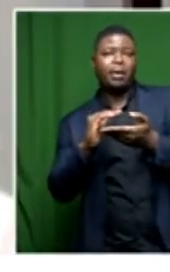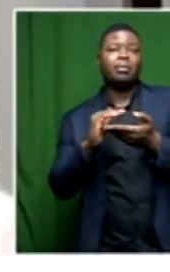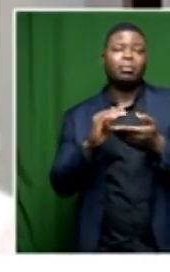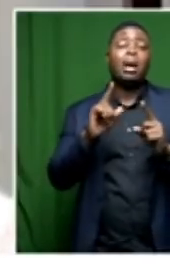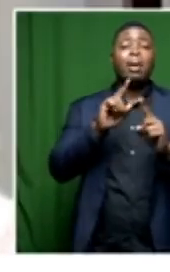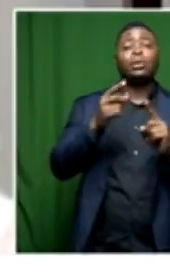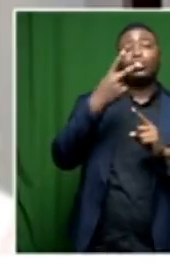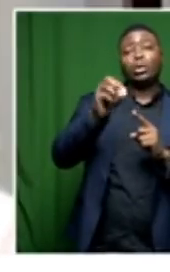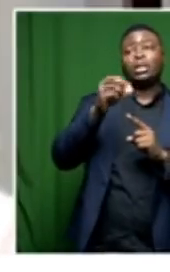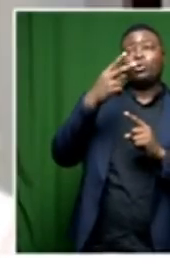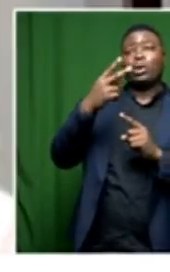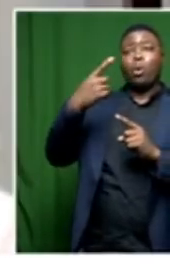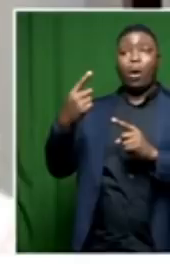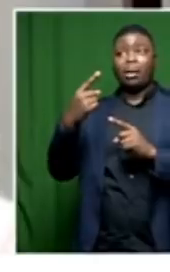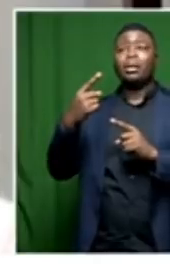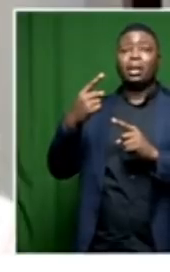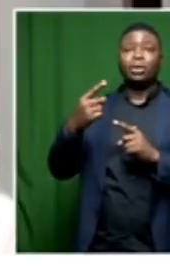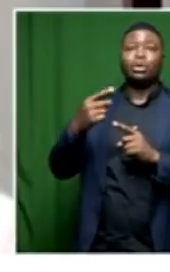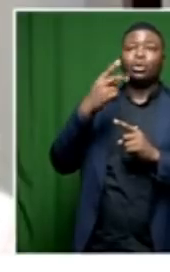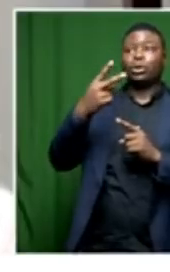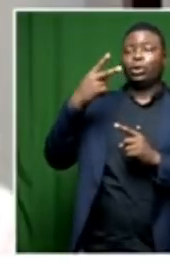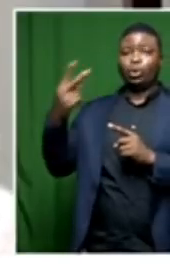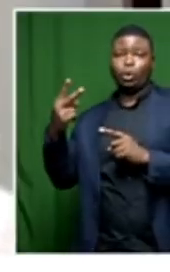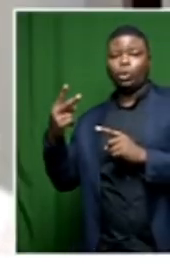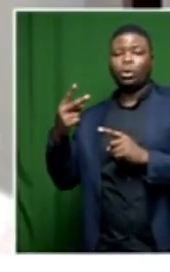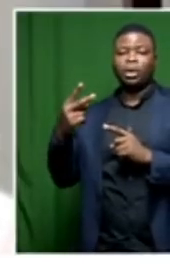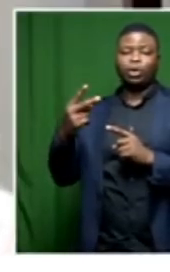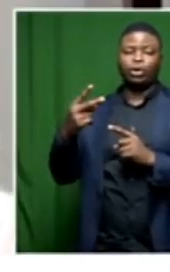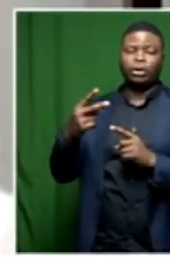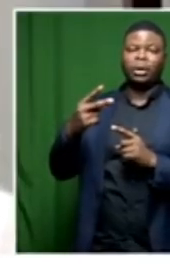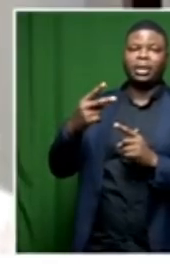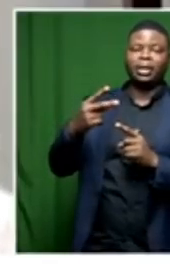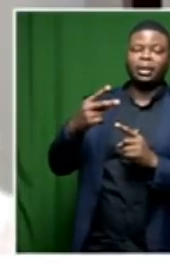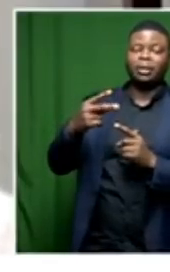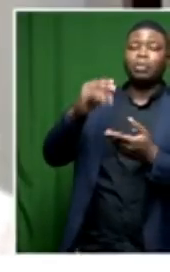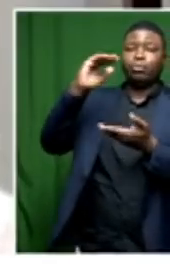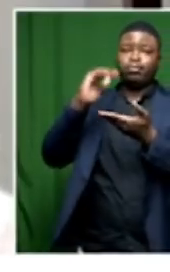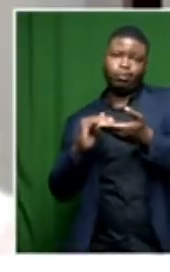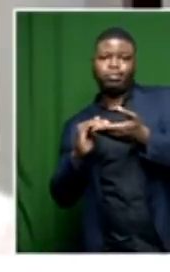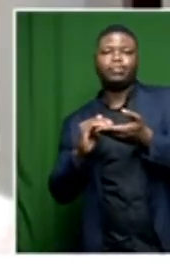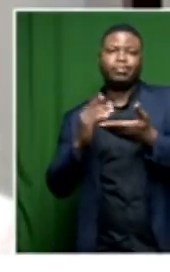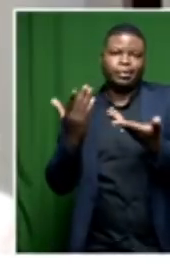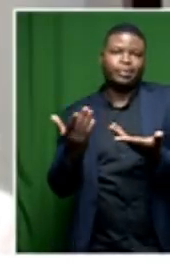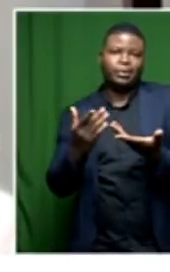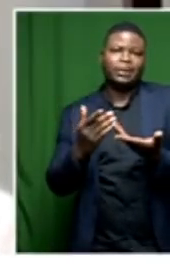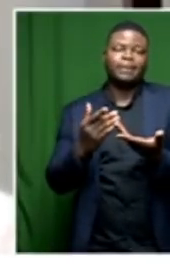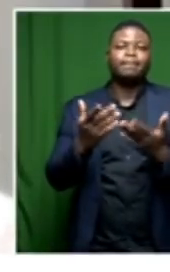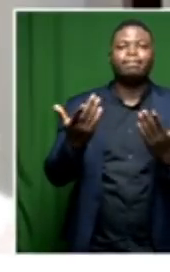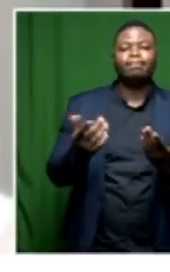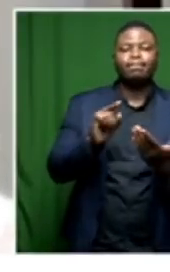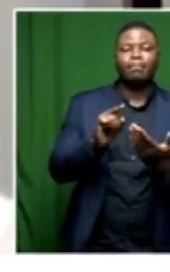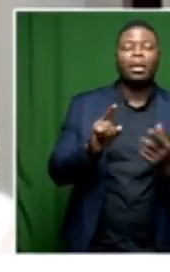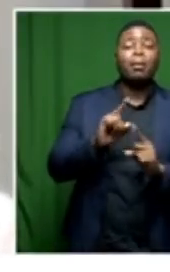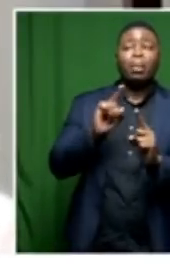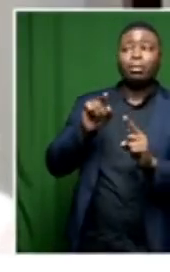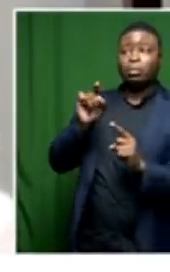2021 to 2022, it reduced further. We have also found that certain members have breached the conduct in terms